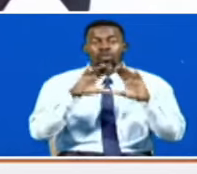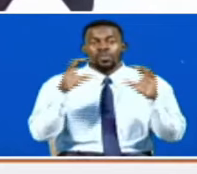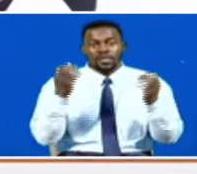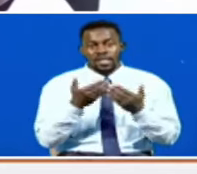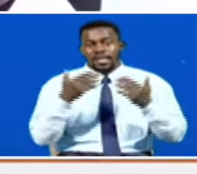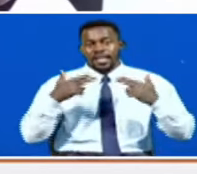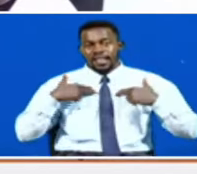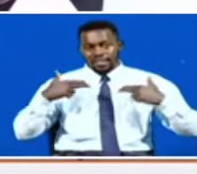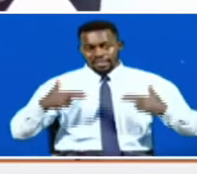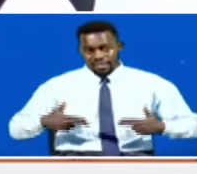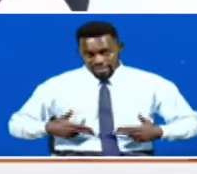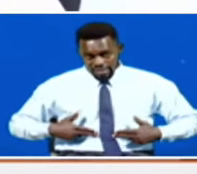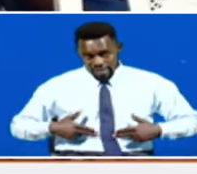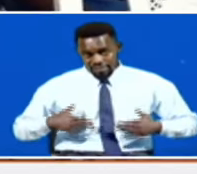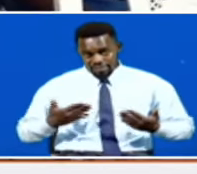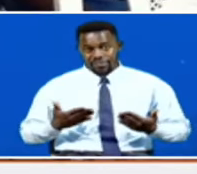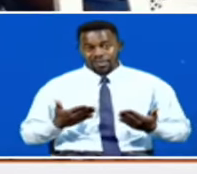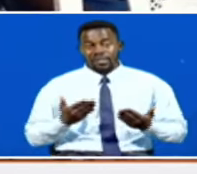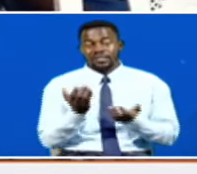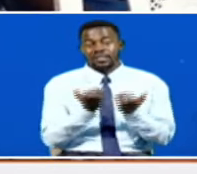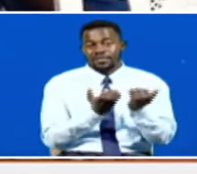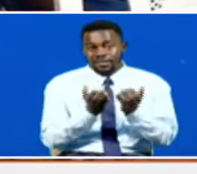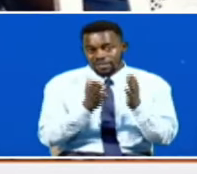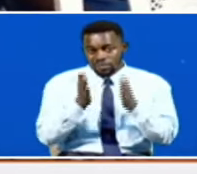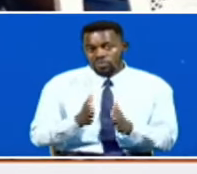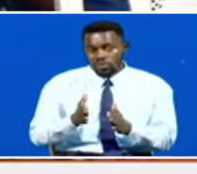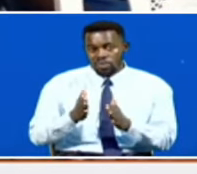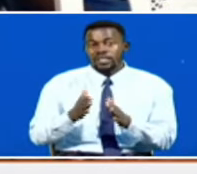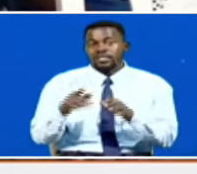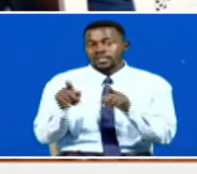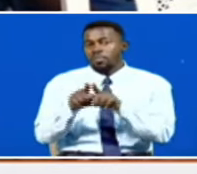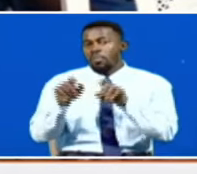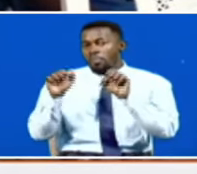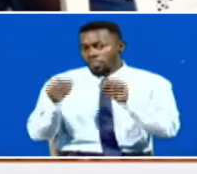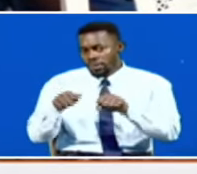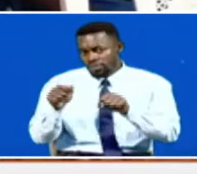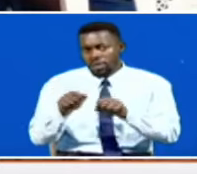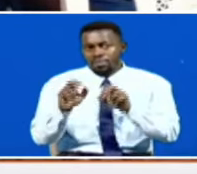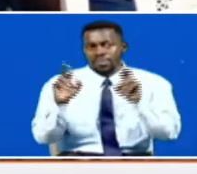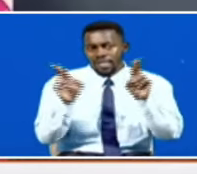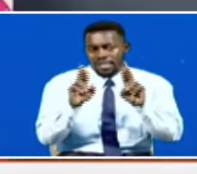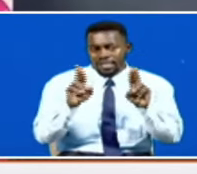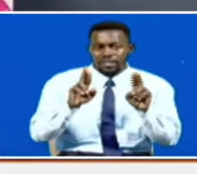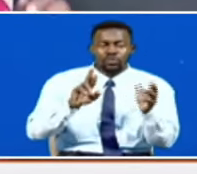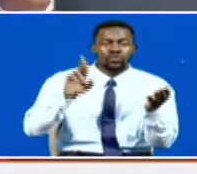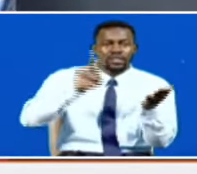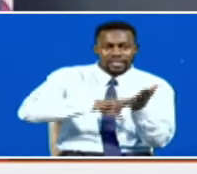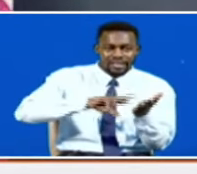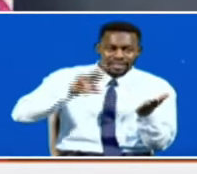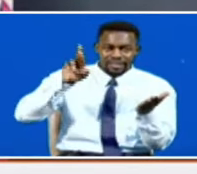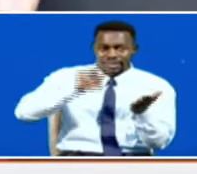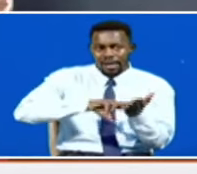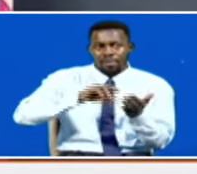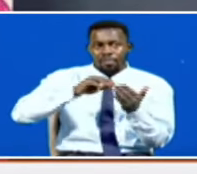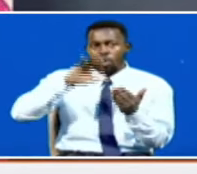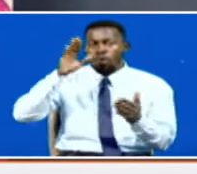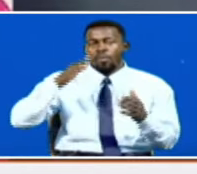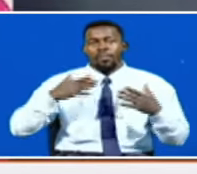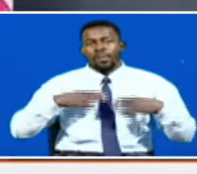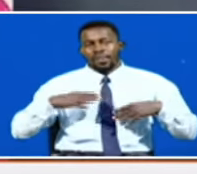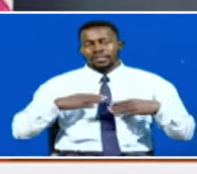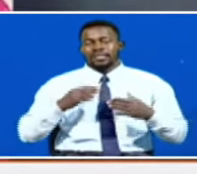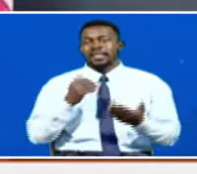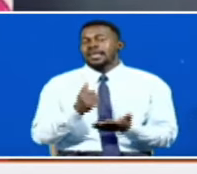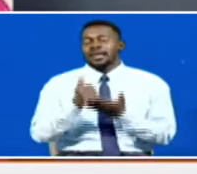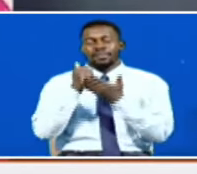in recruitment of NHIF and urged them to be ready for SHIF registration. Mumetusaidia sana kuja